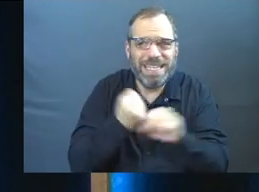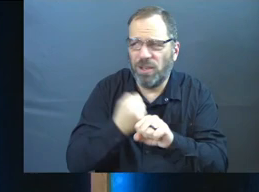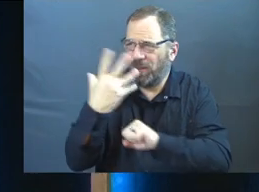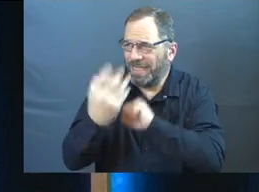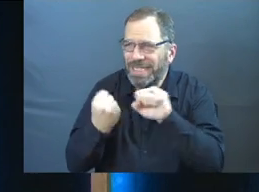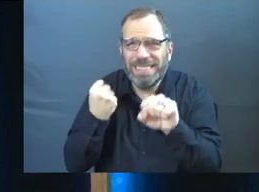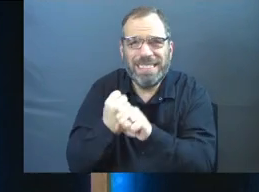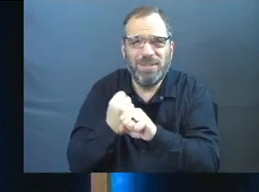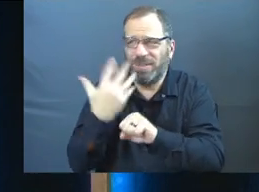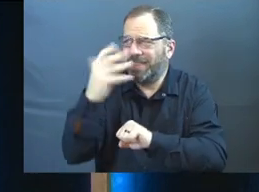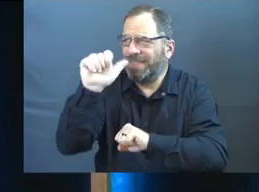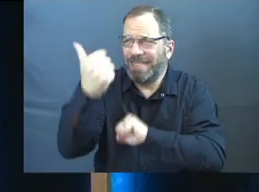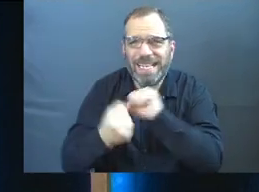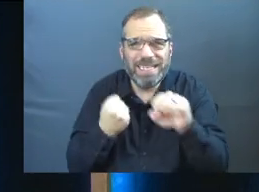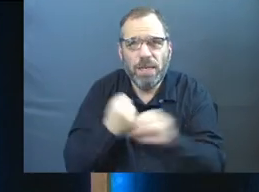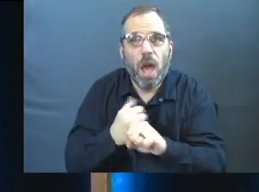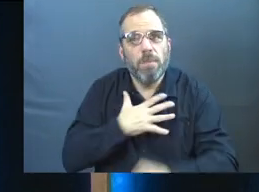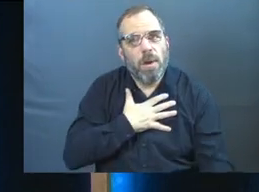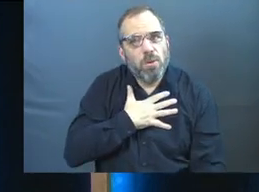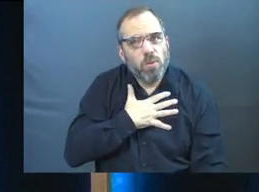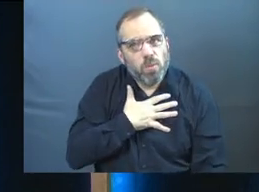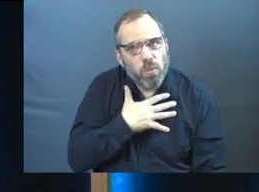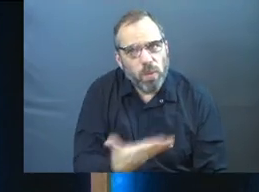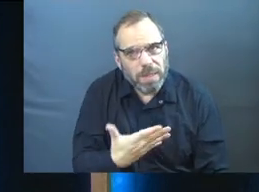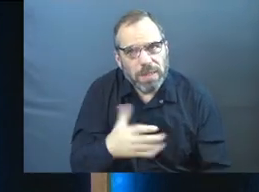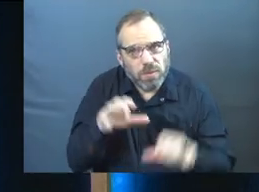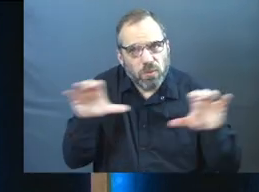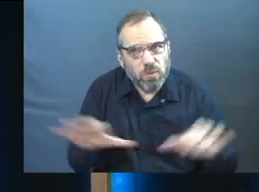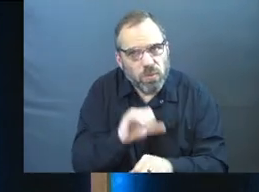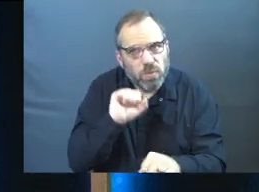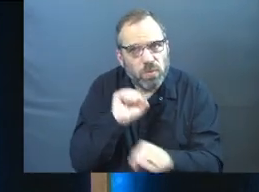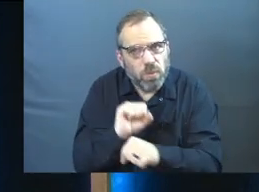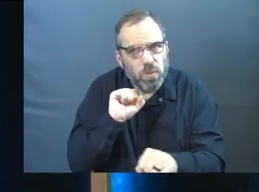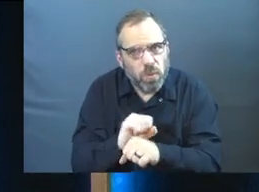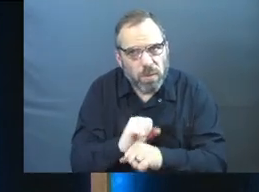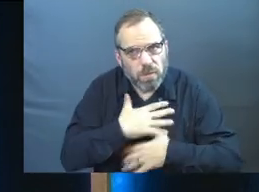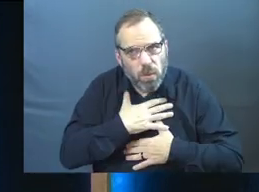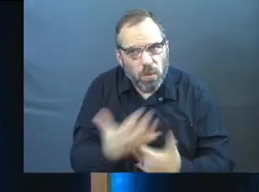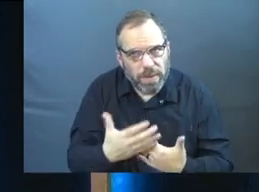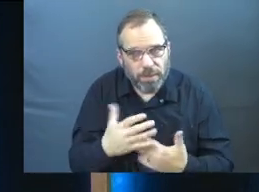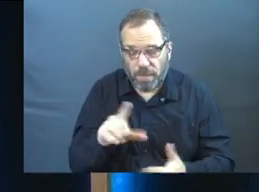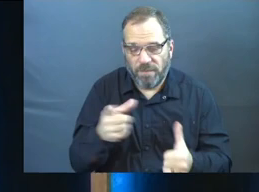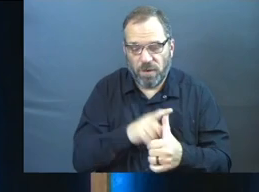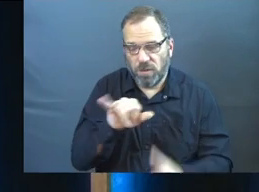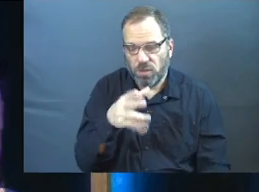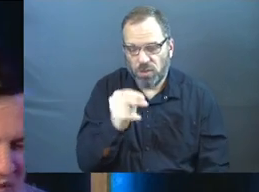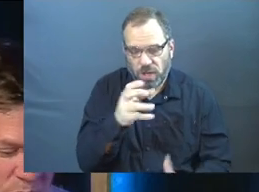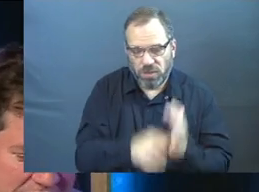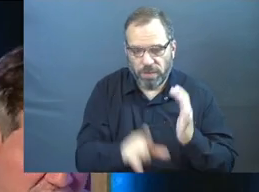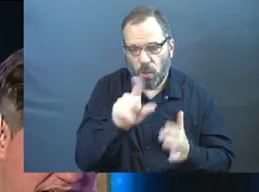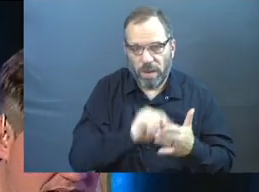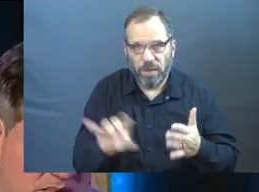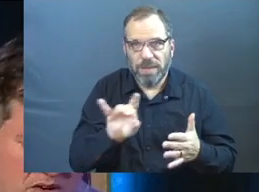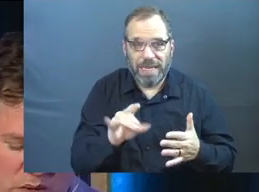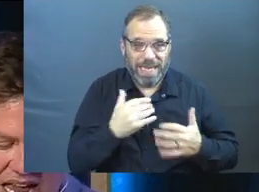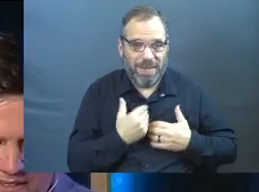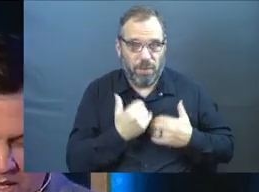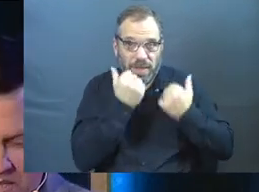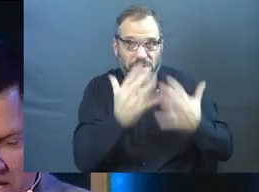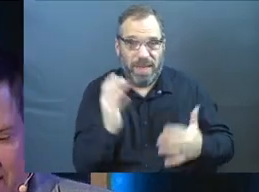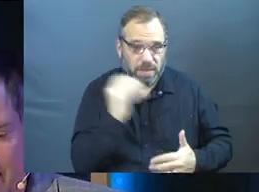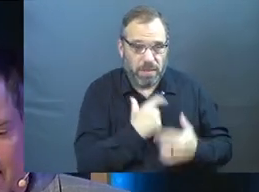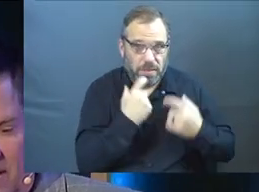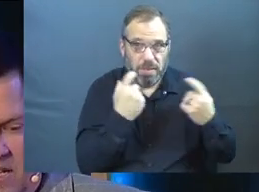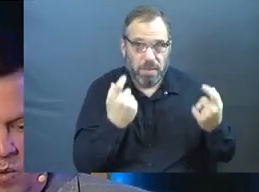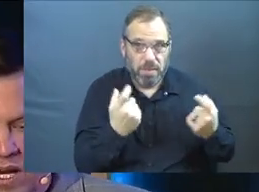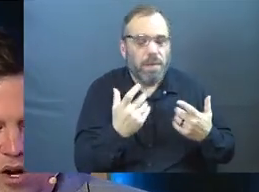you turning from that. But you're willing to do the work. 1 John 1:8 says, if we claim we have